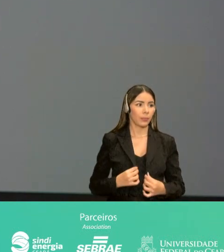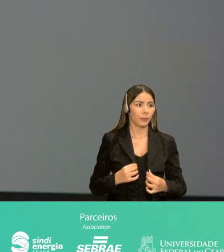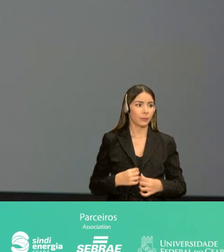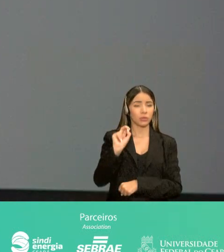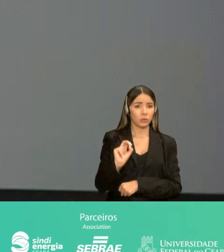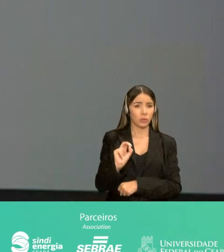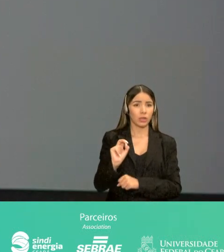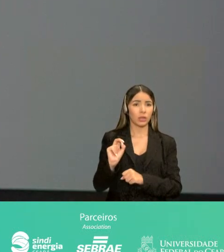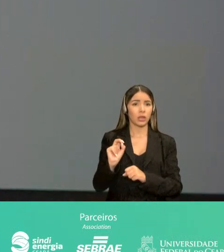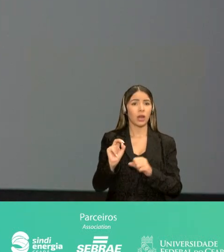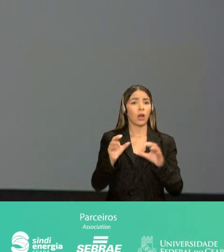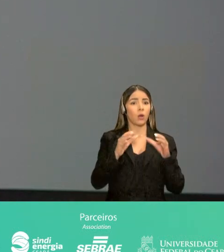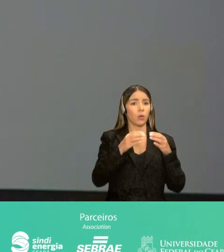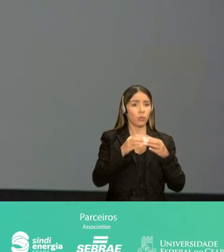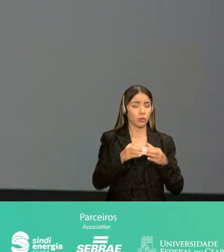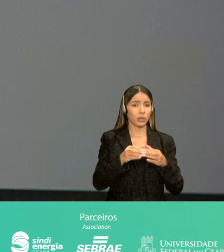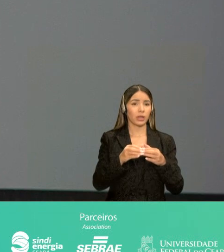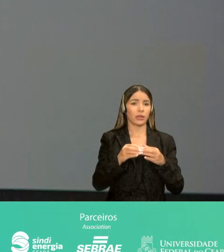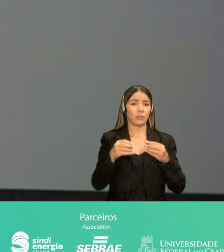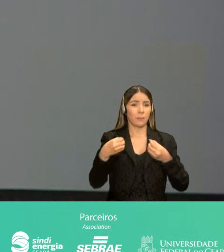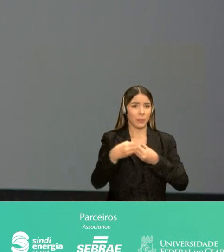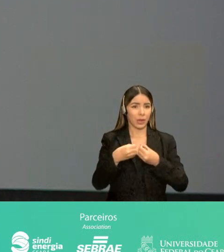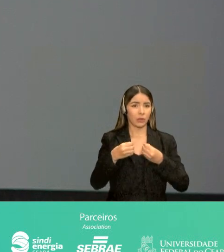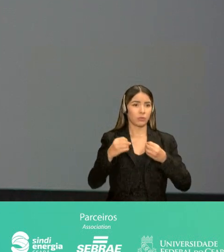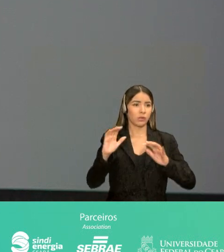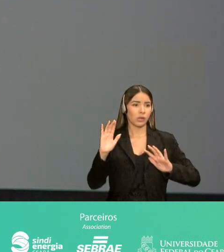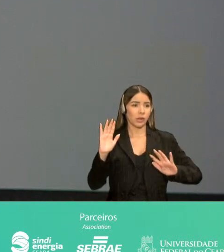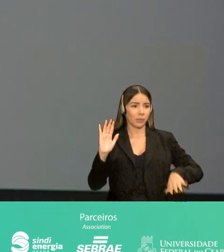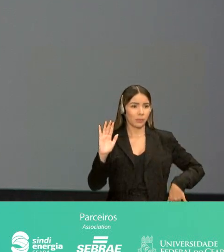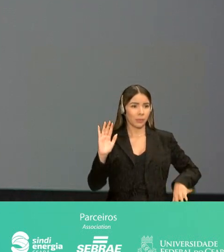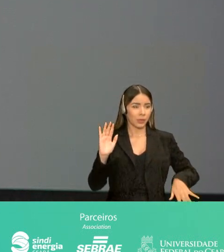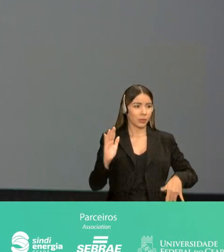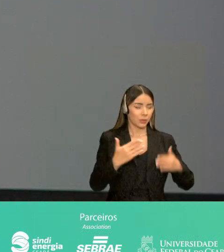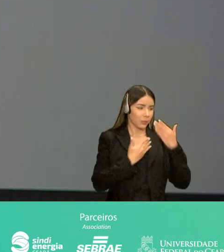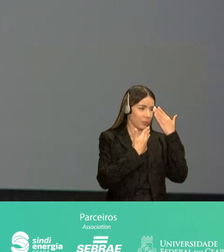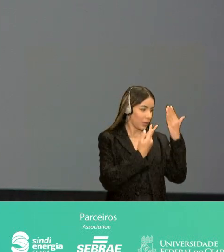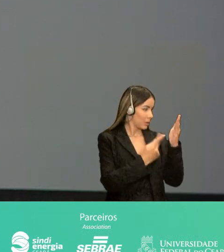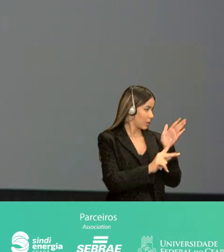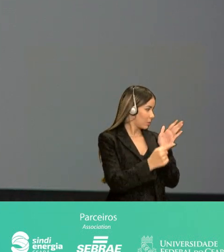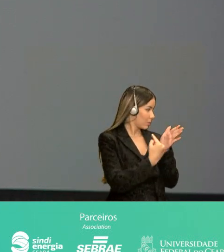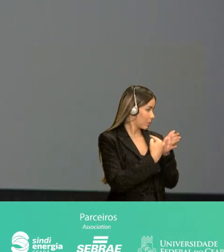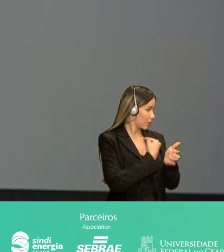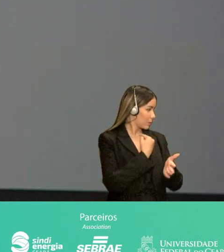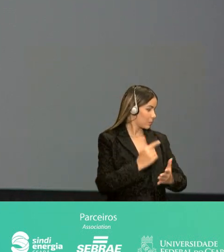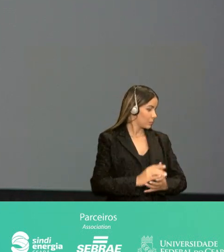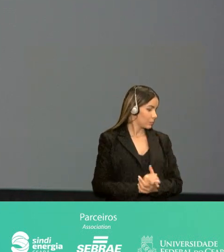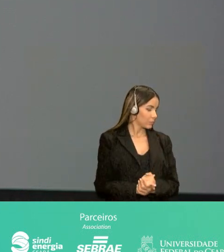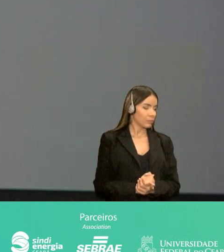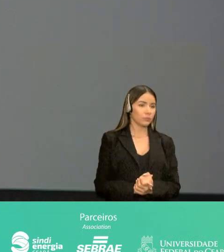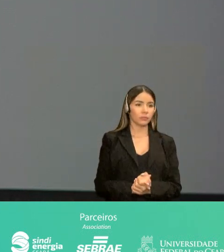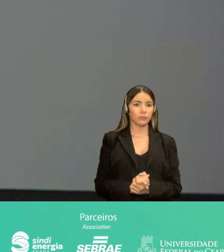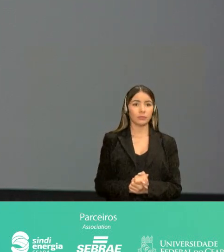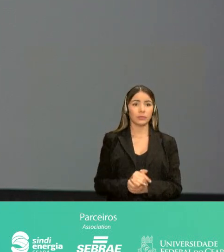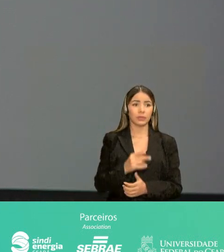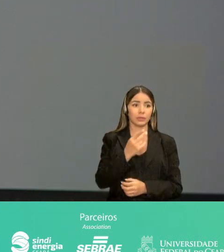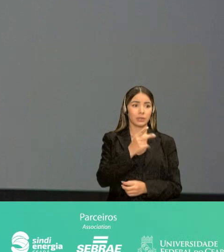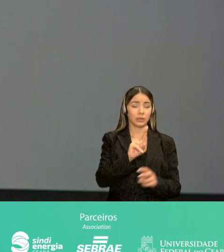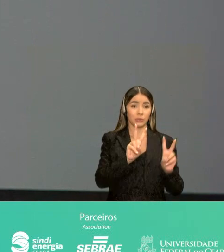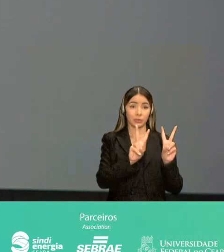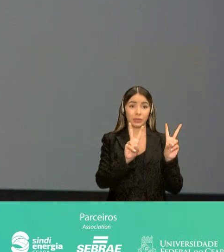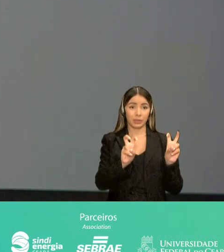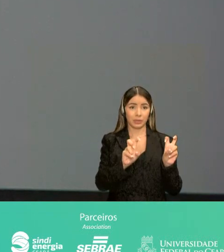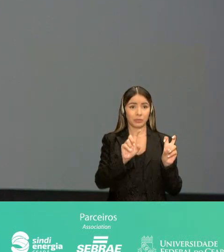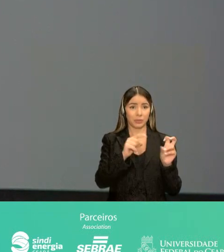question, Alana. Alana, the indigenous and traditional communities are very important. So, and the green